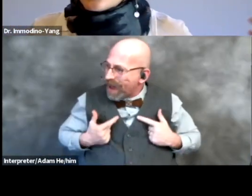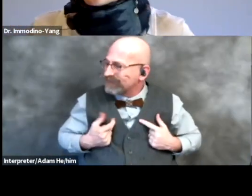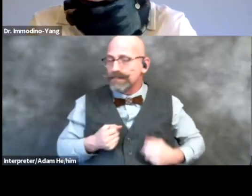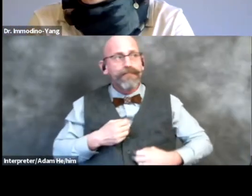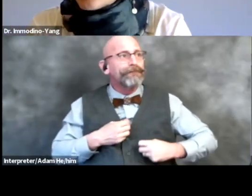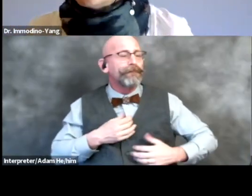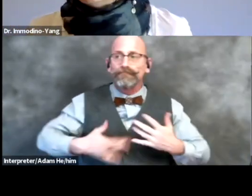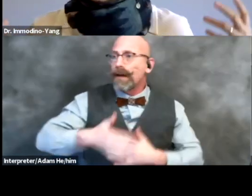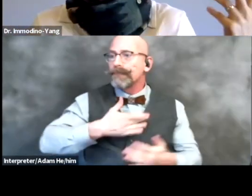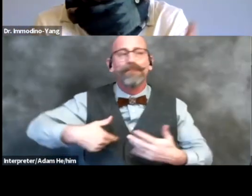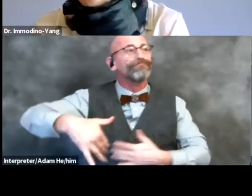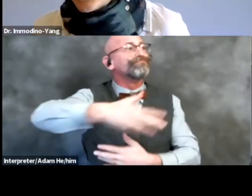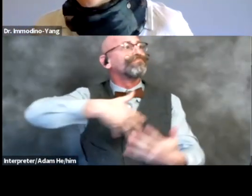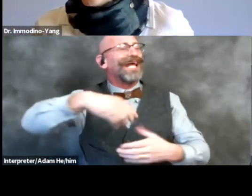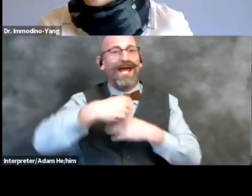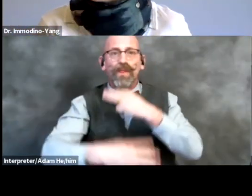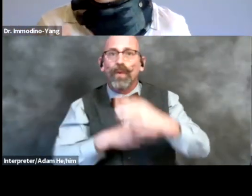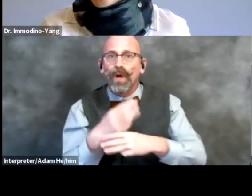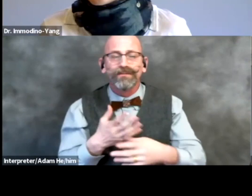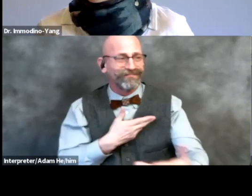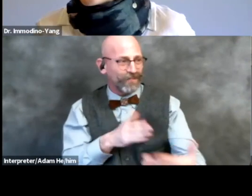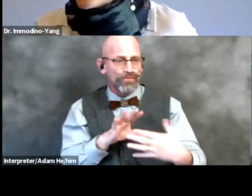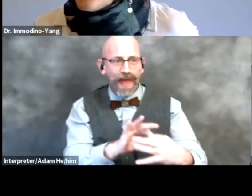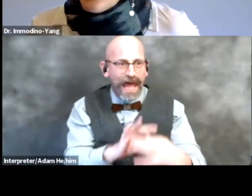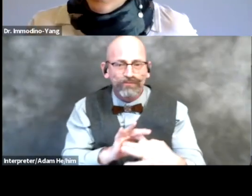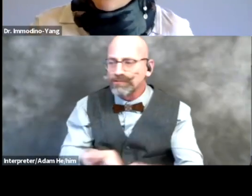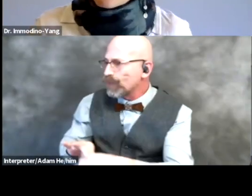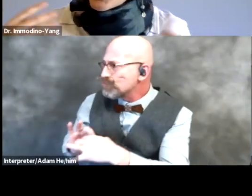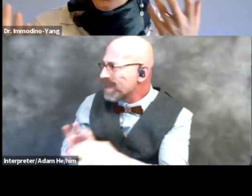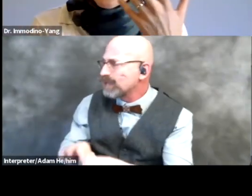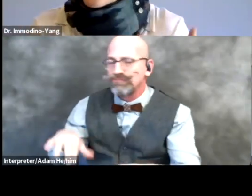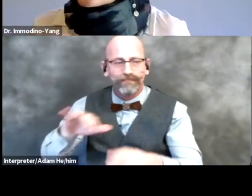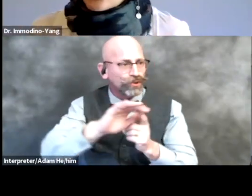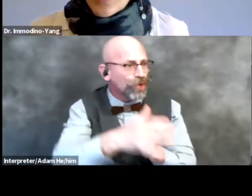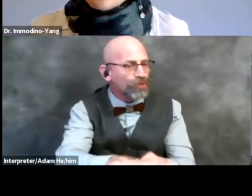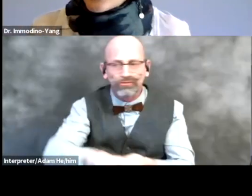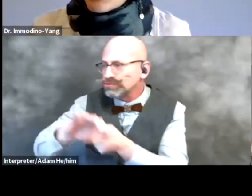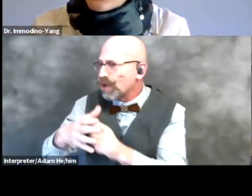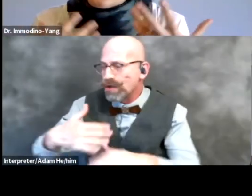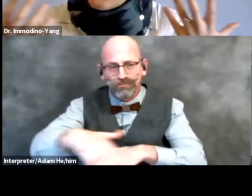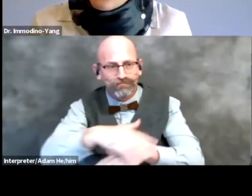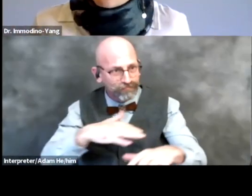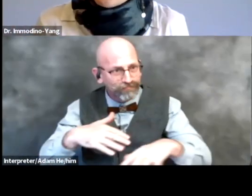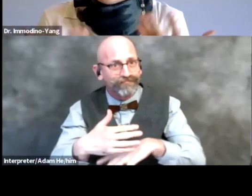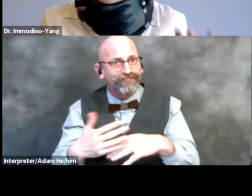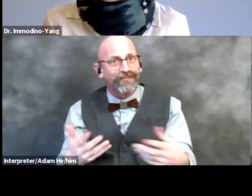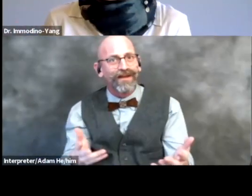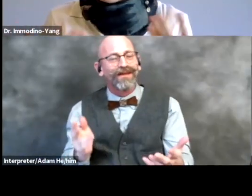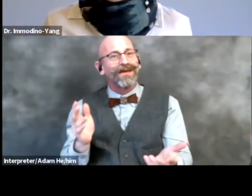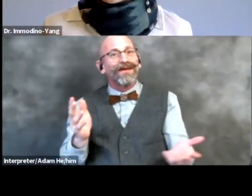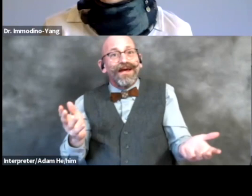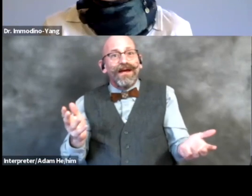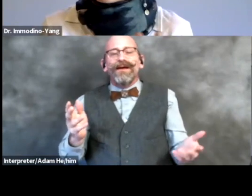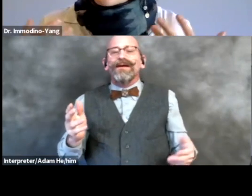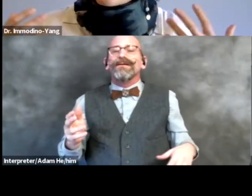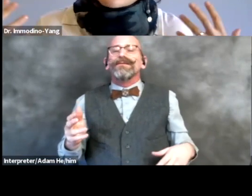ensconced in the relational and community and cultural contexts that surround them. And those things